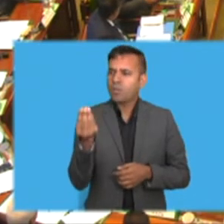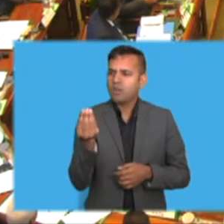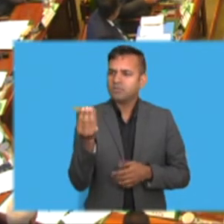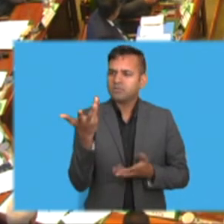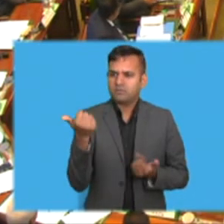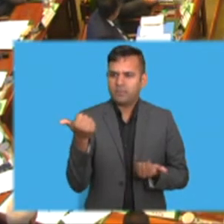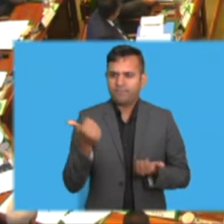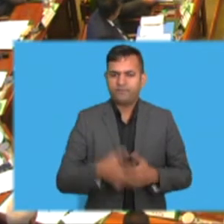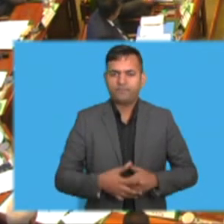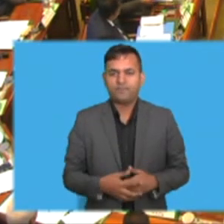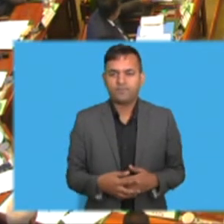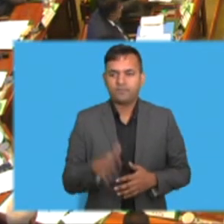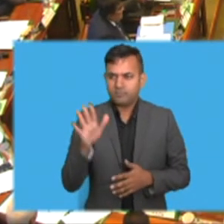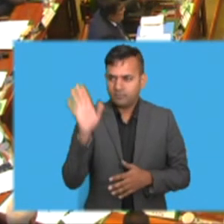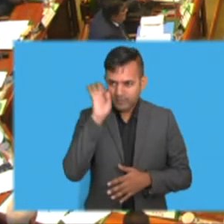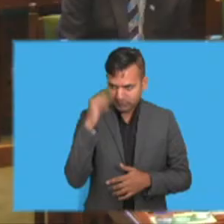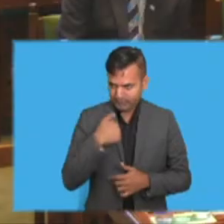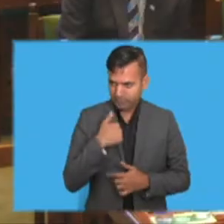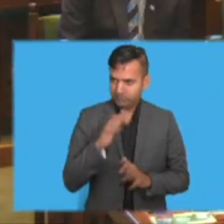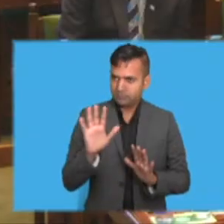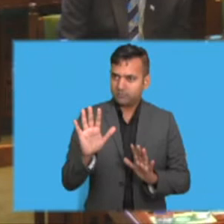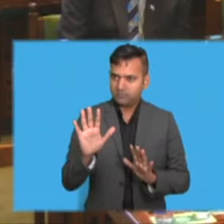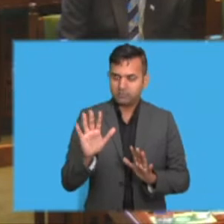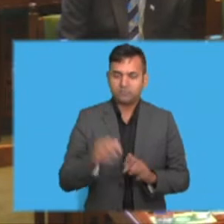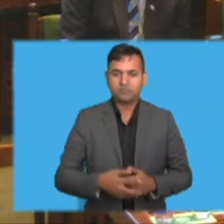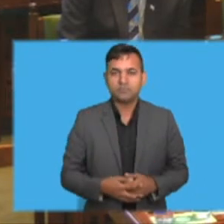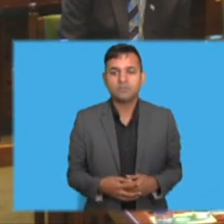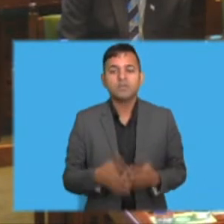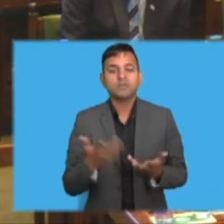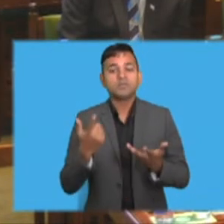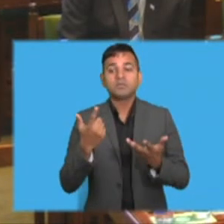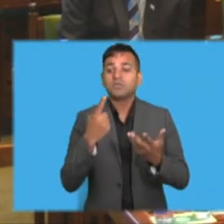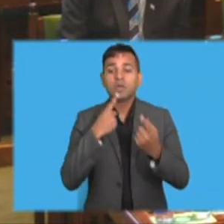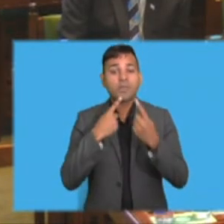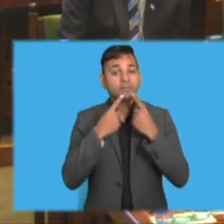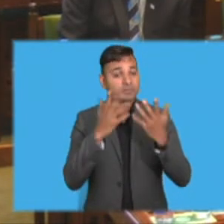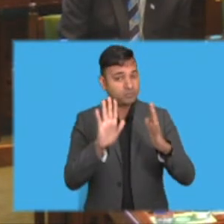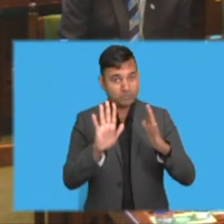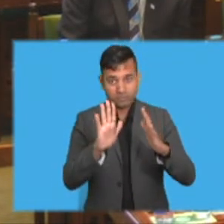Listen. Read the things my friend. Order. Listen. Order.